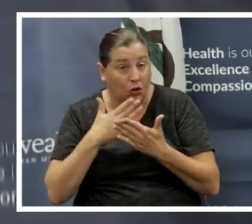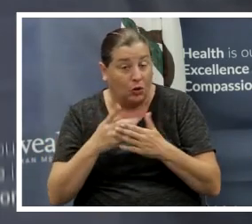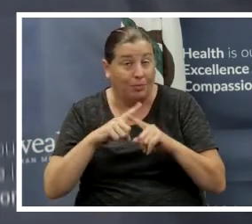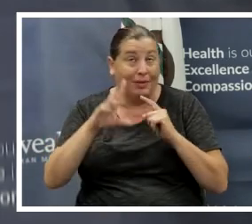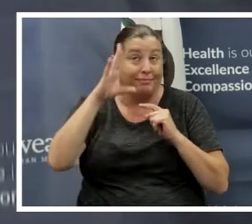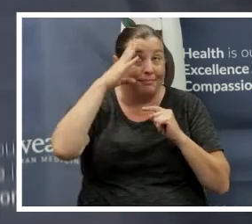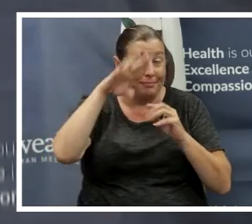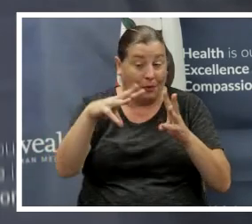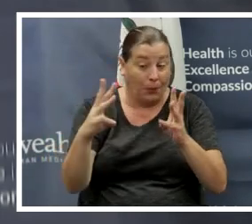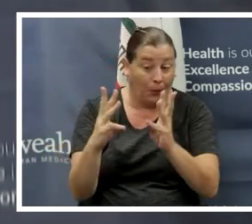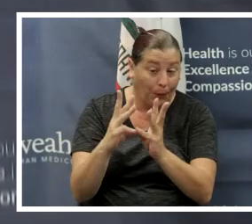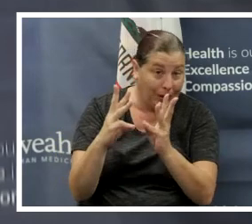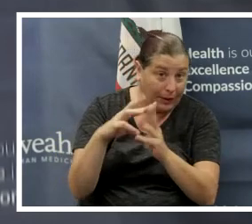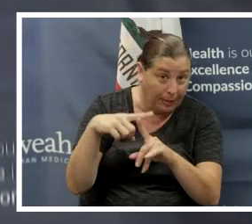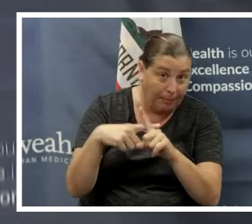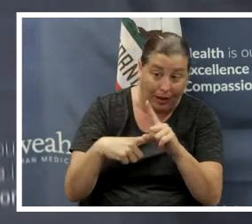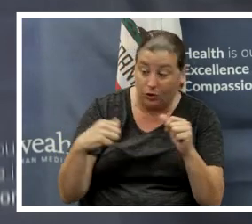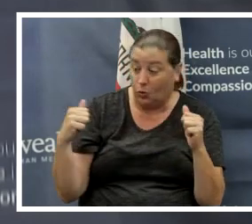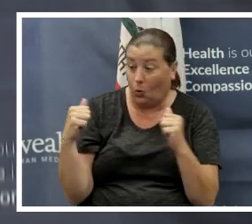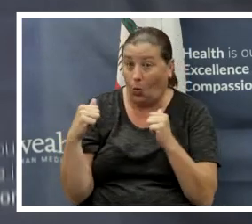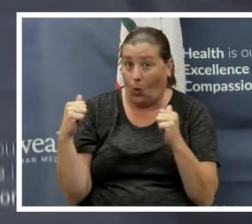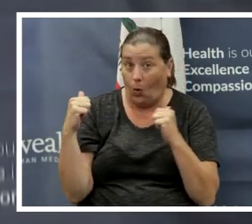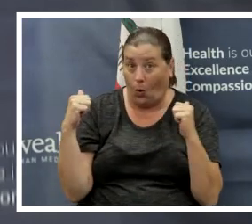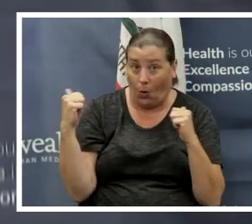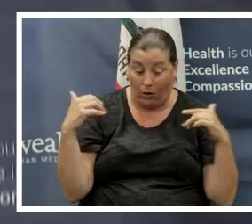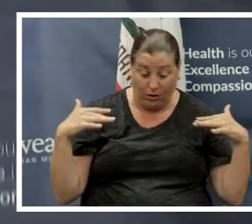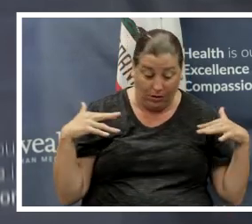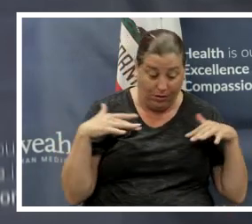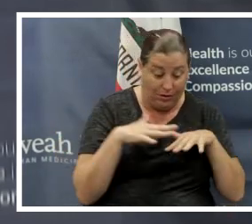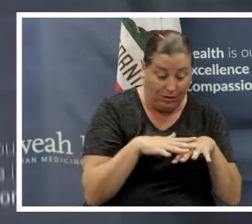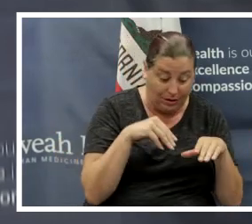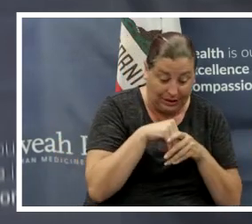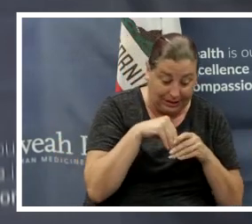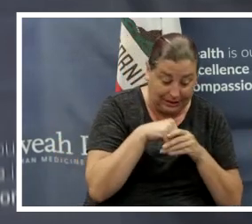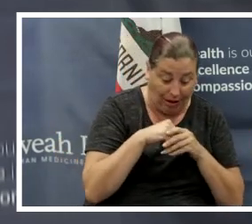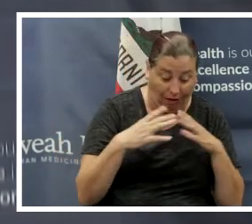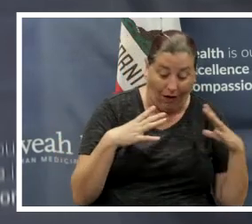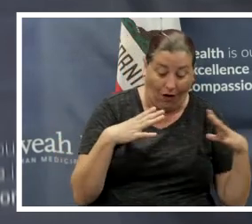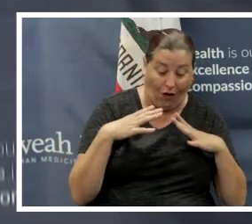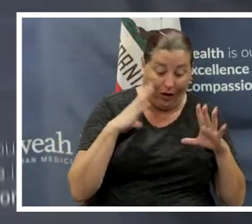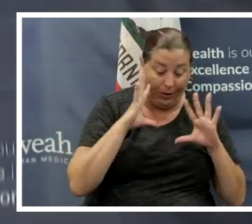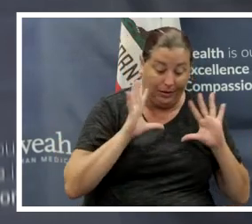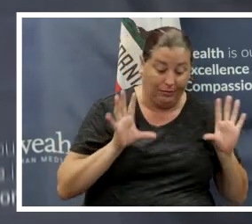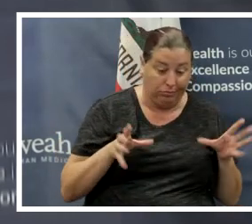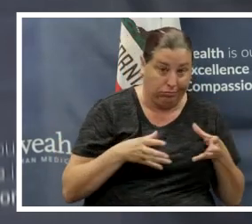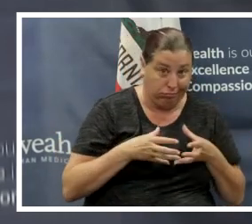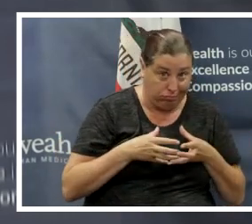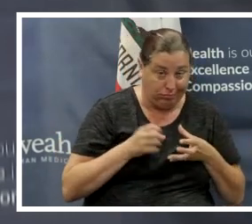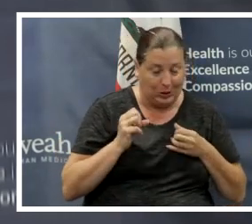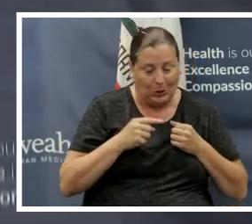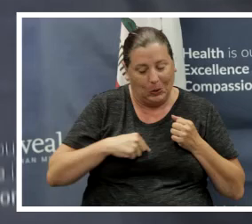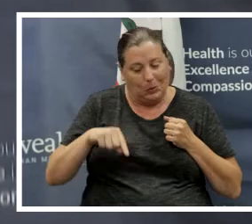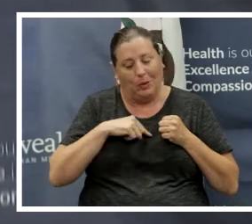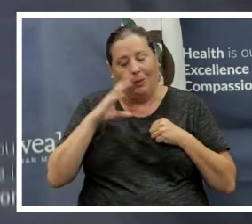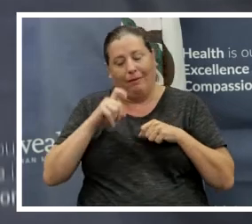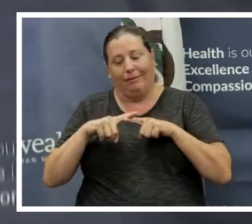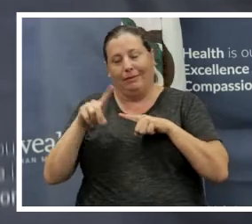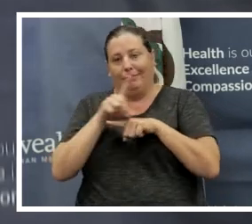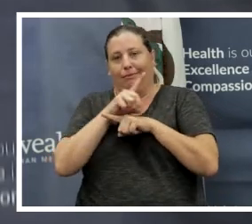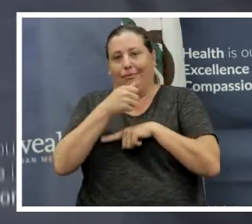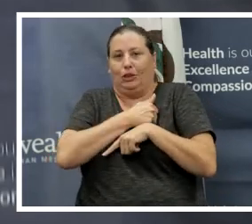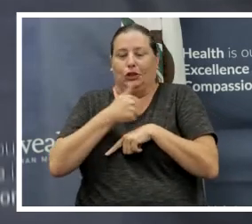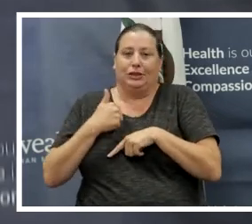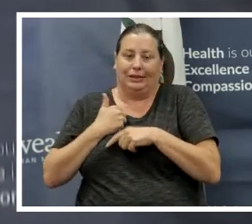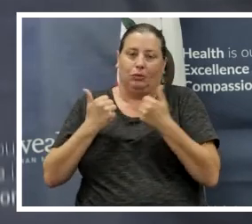the cold drives us in, holidays cause us to gather, so we're really going to have to discipline ourselves, which is going to be really,